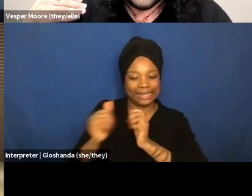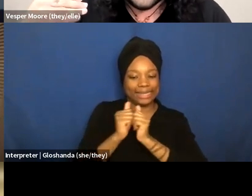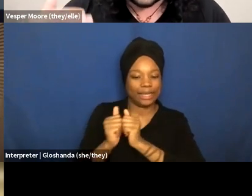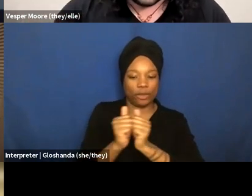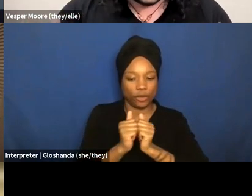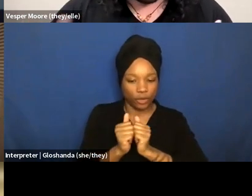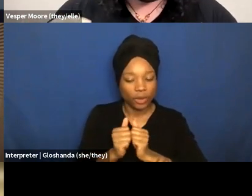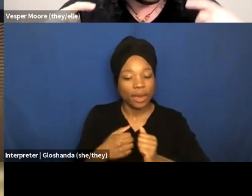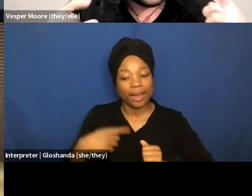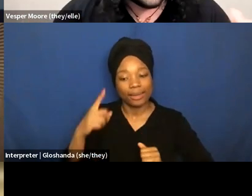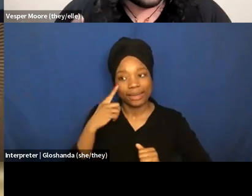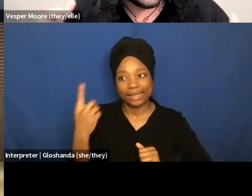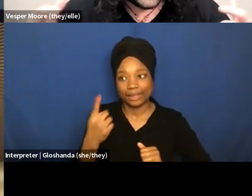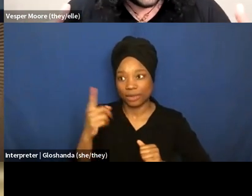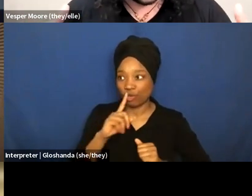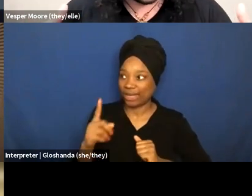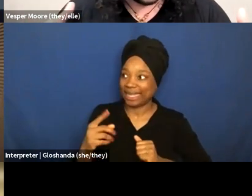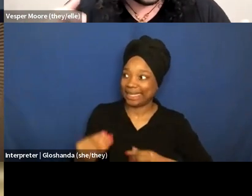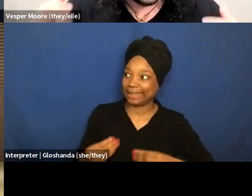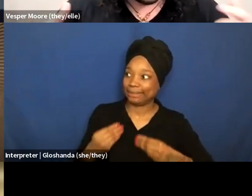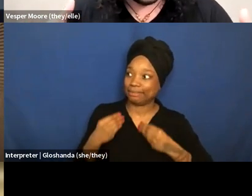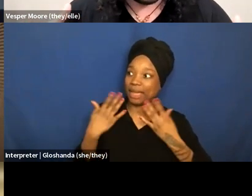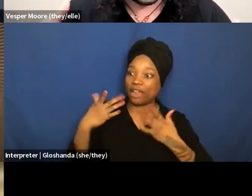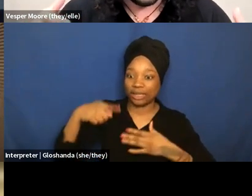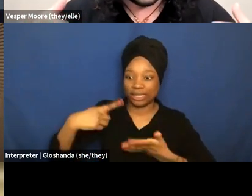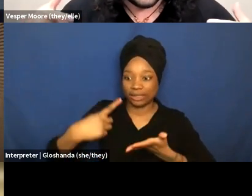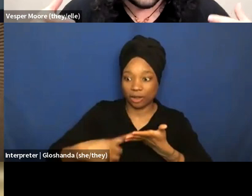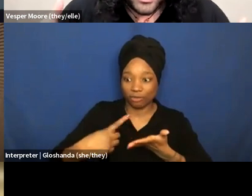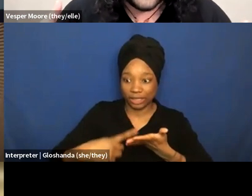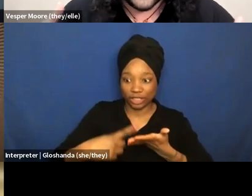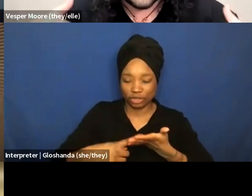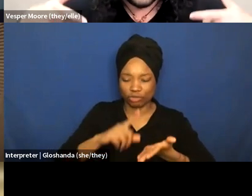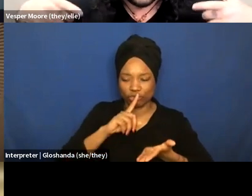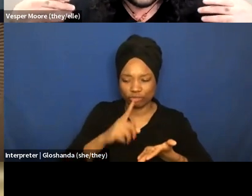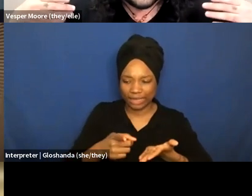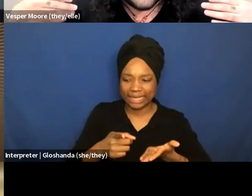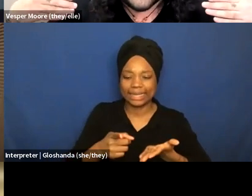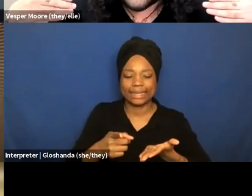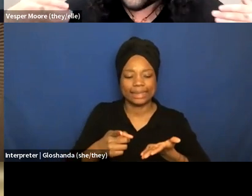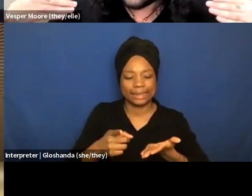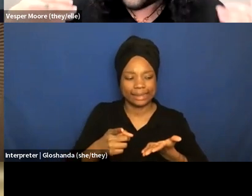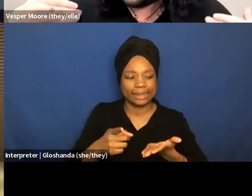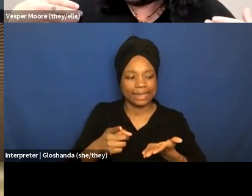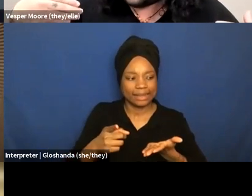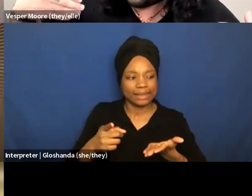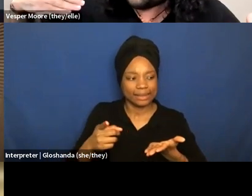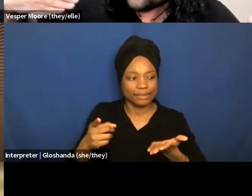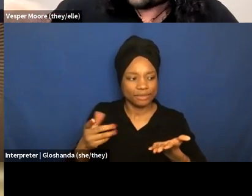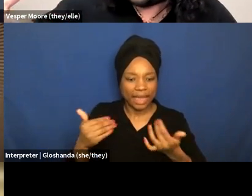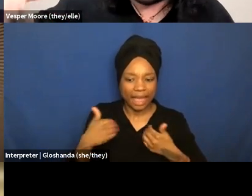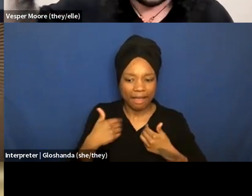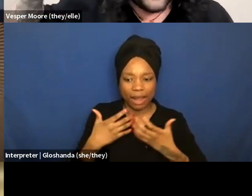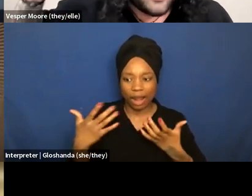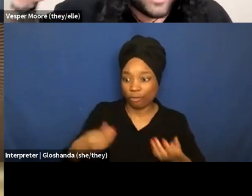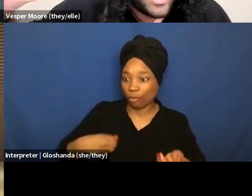that really inspired this conversation in the first place was the fact that there are a lot of